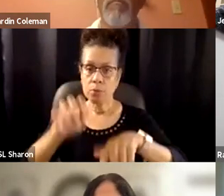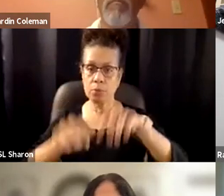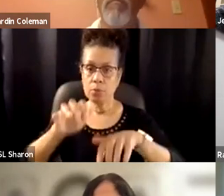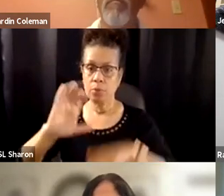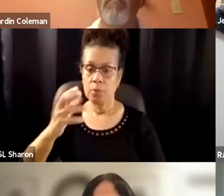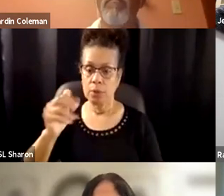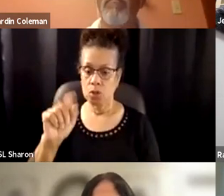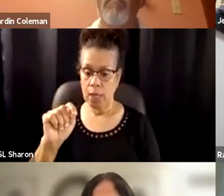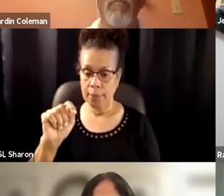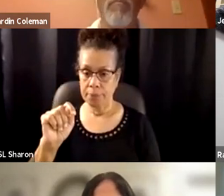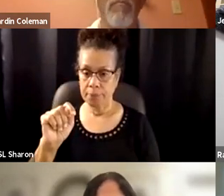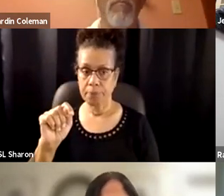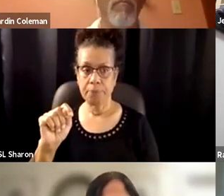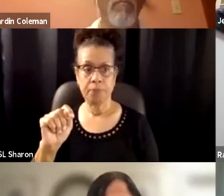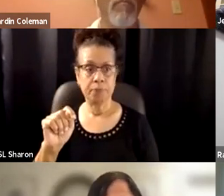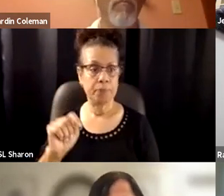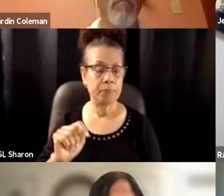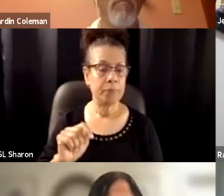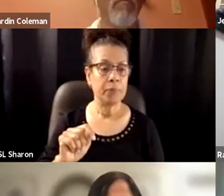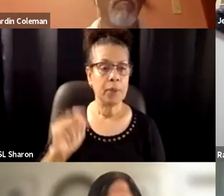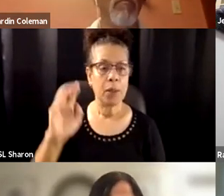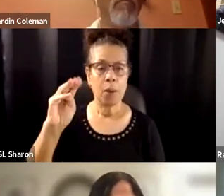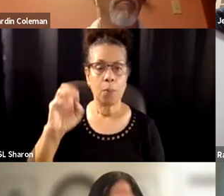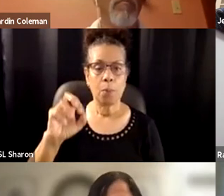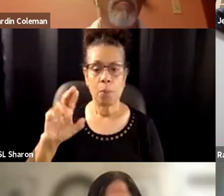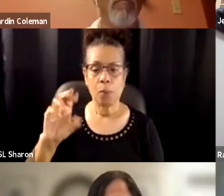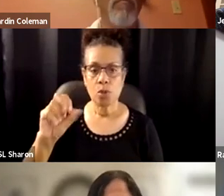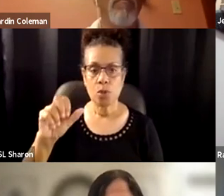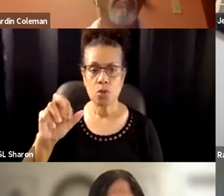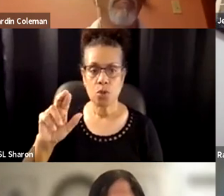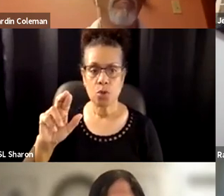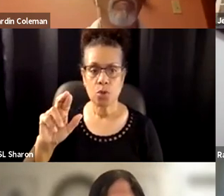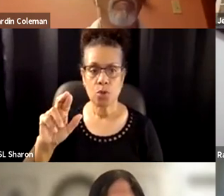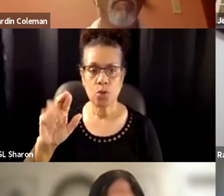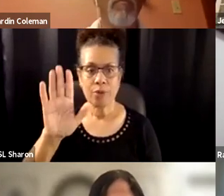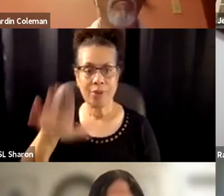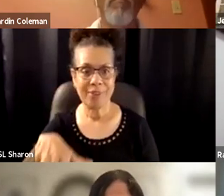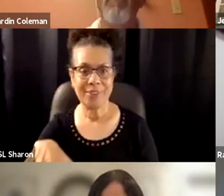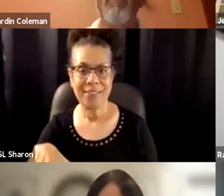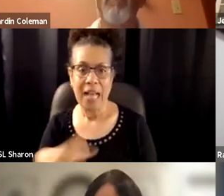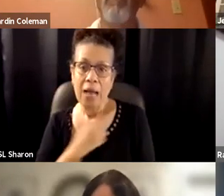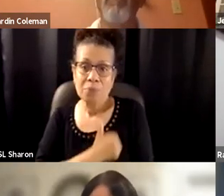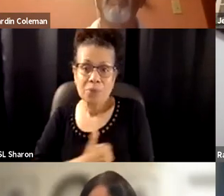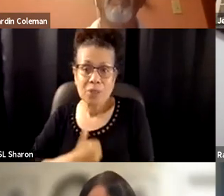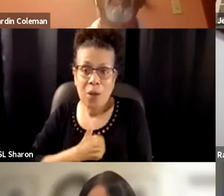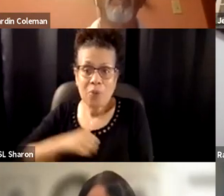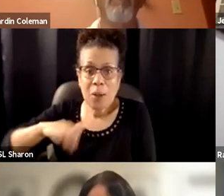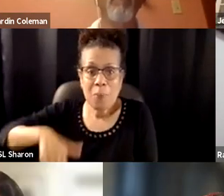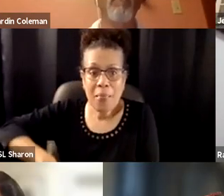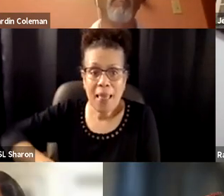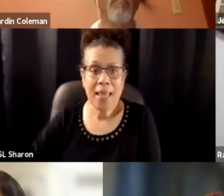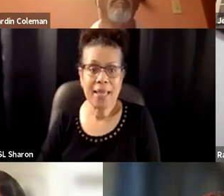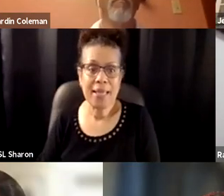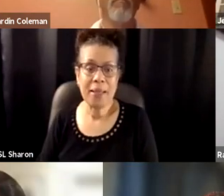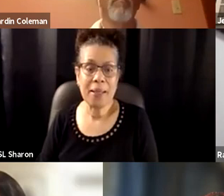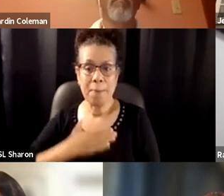thank you i'll start with miss mercer afternoon everyone sorry for being late so um